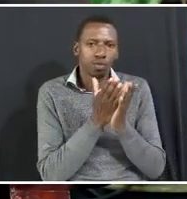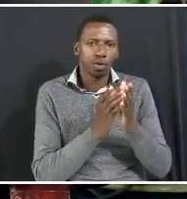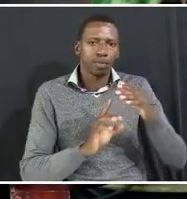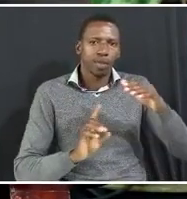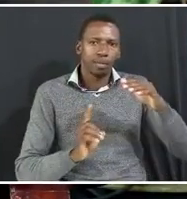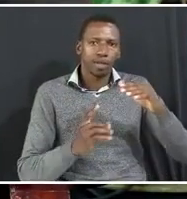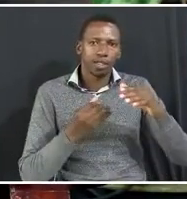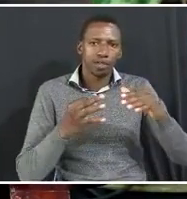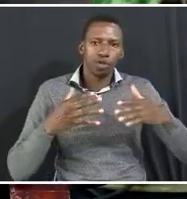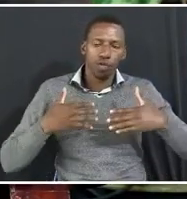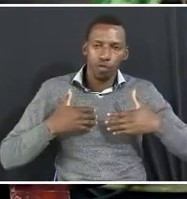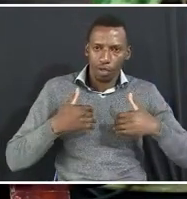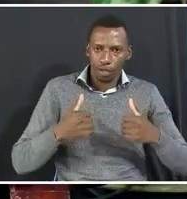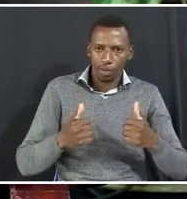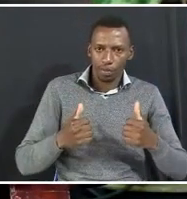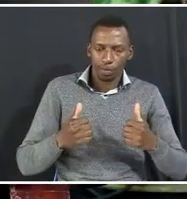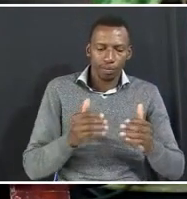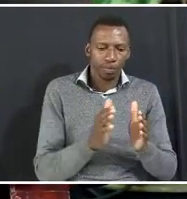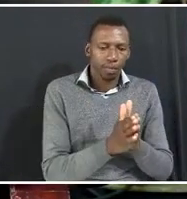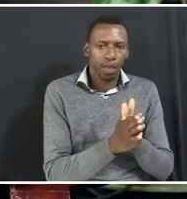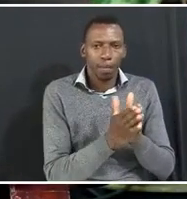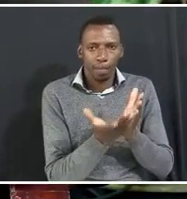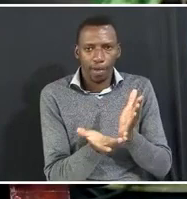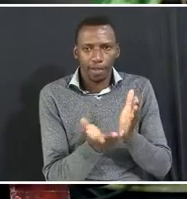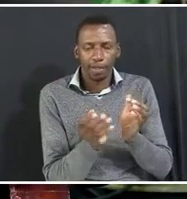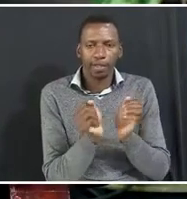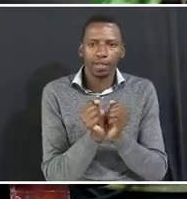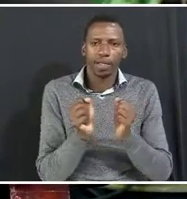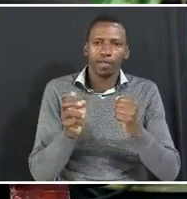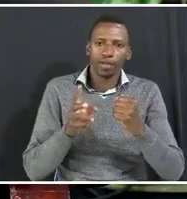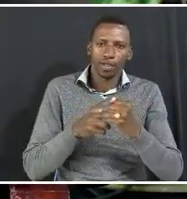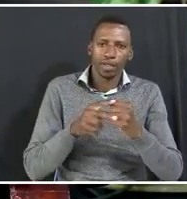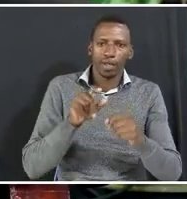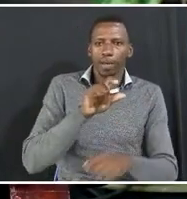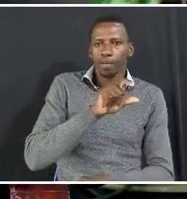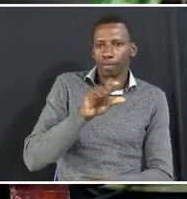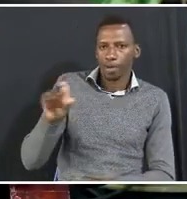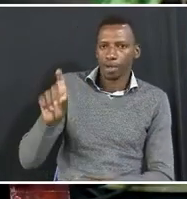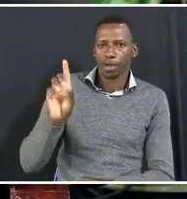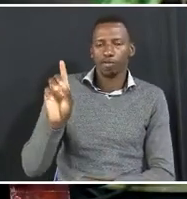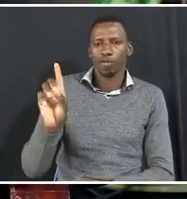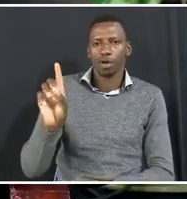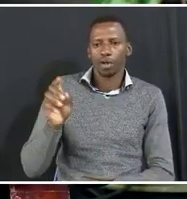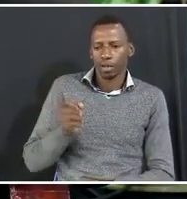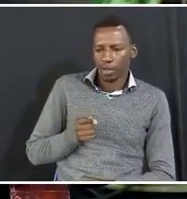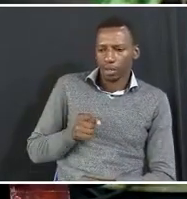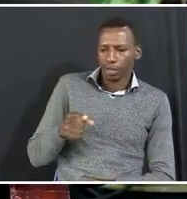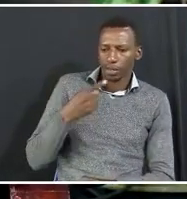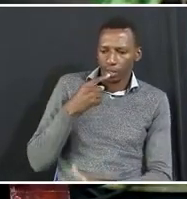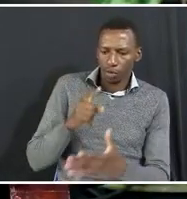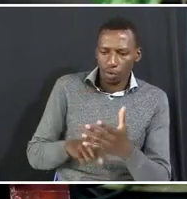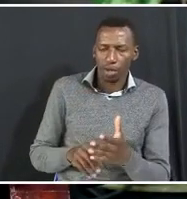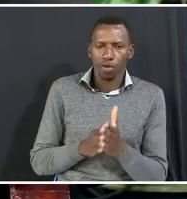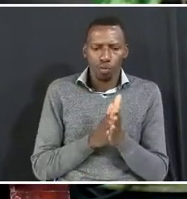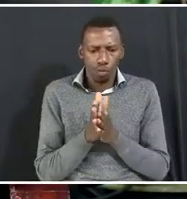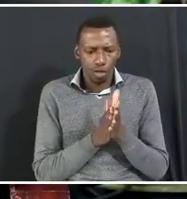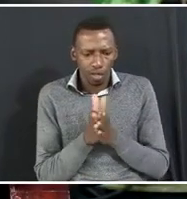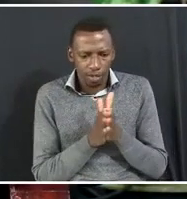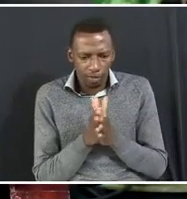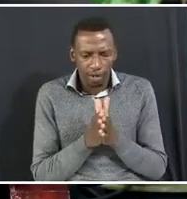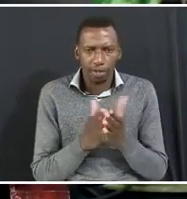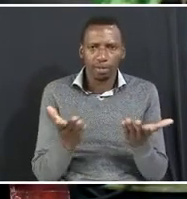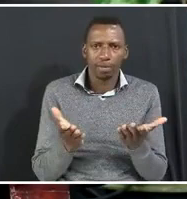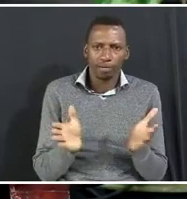Healing, page 17, paragraph 1. She says, motivate,